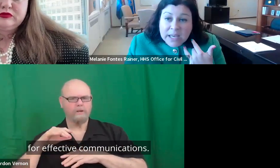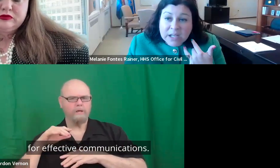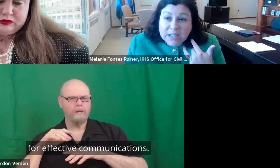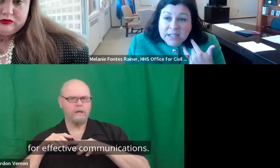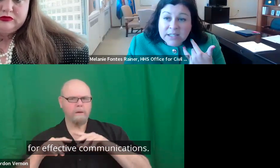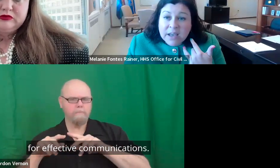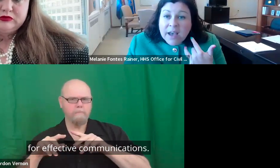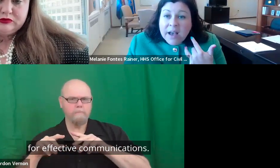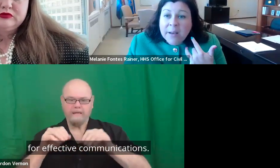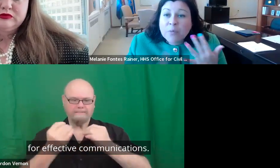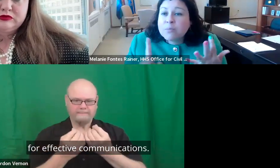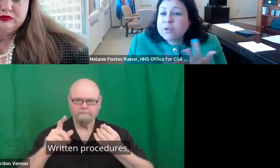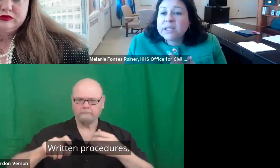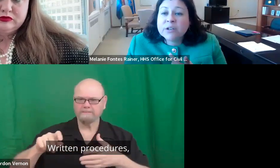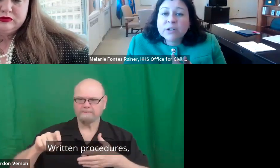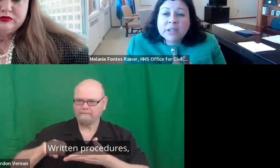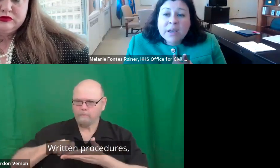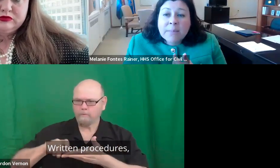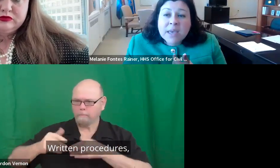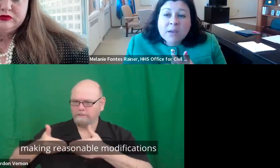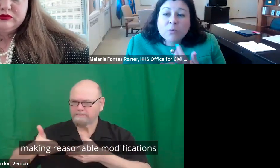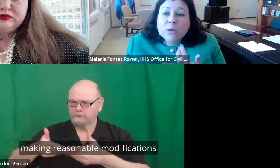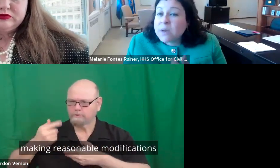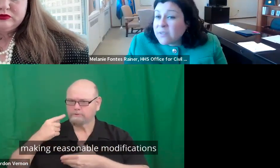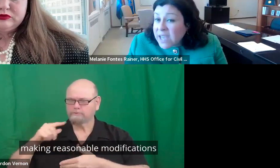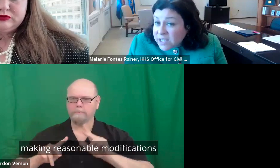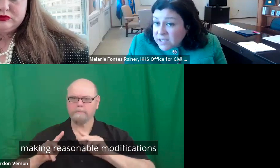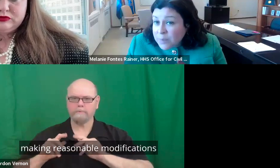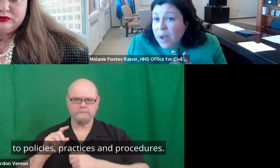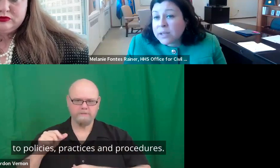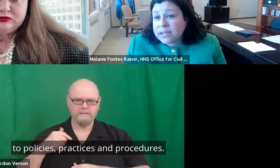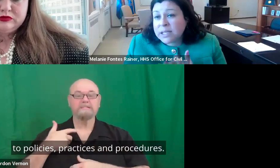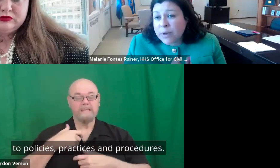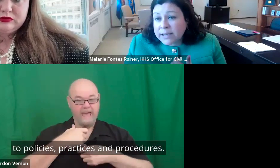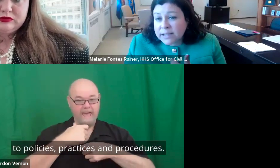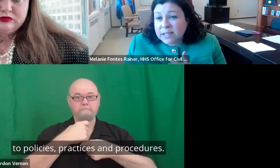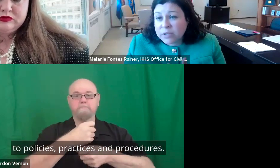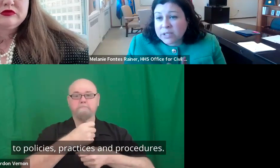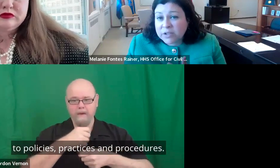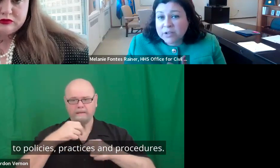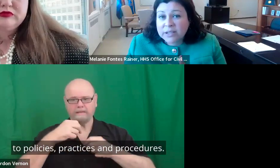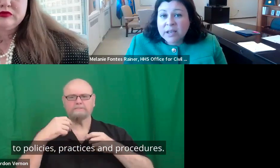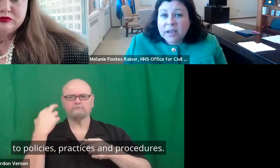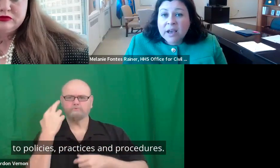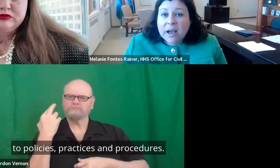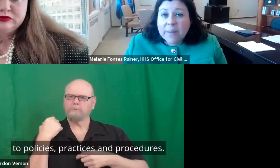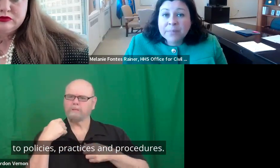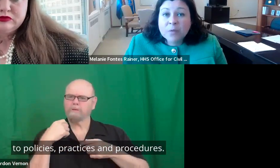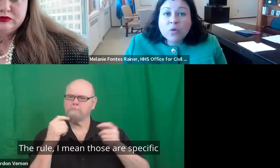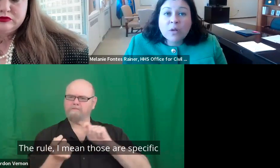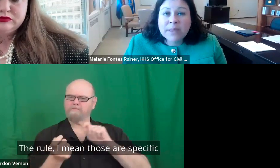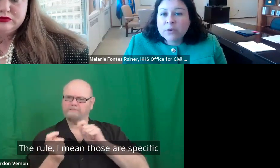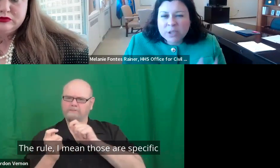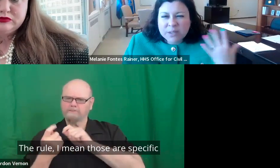effective communications, written procedures making reasonable modifications to policies, practices, and procedures.